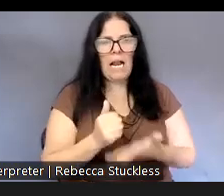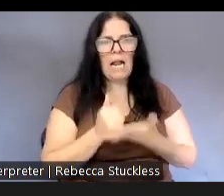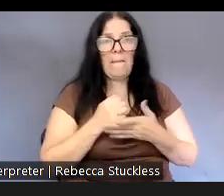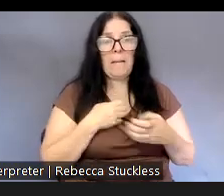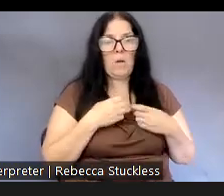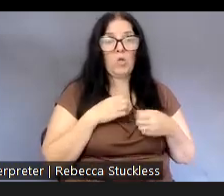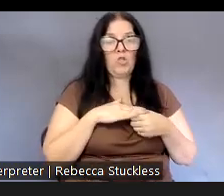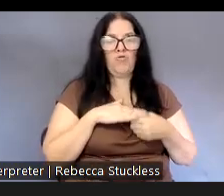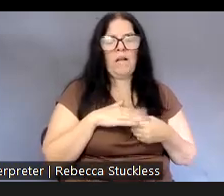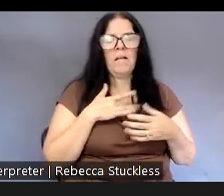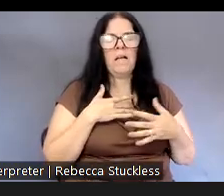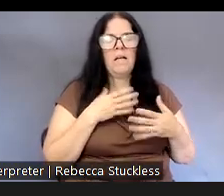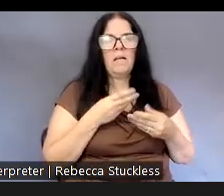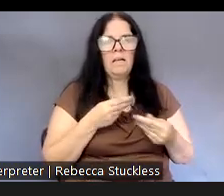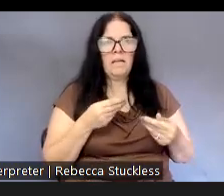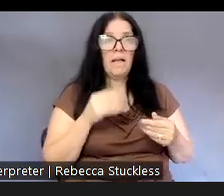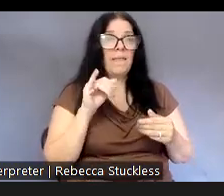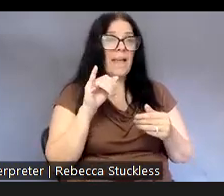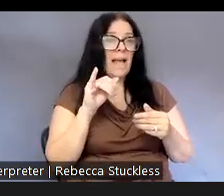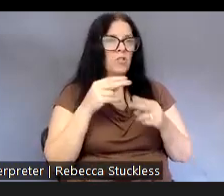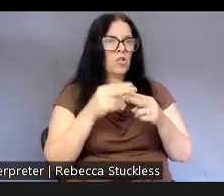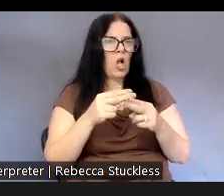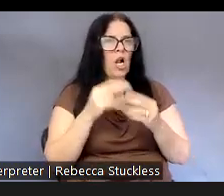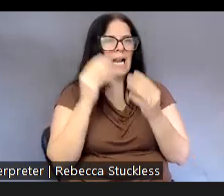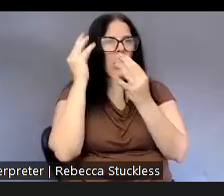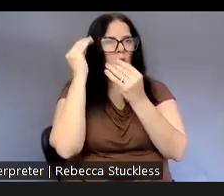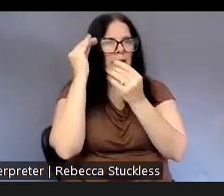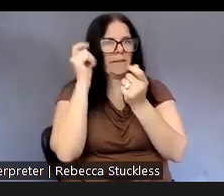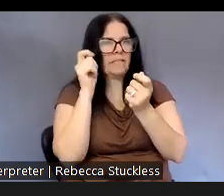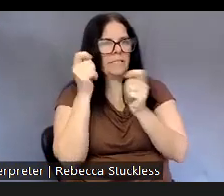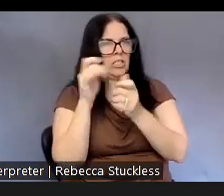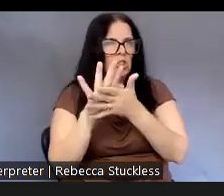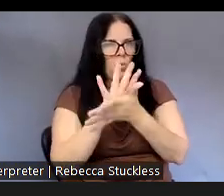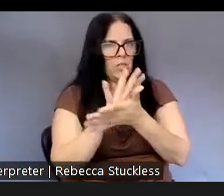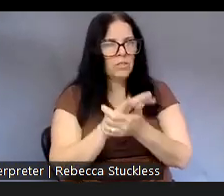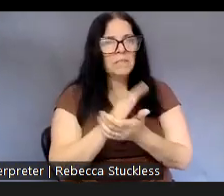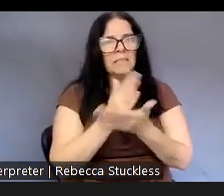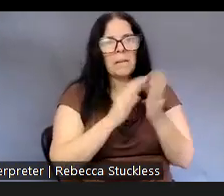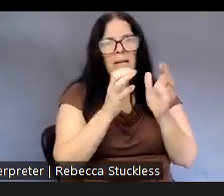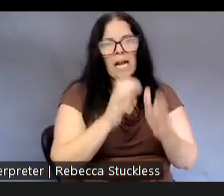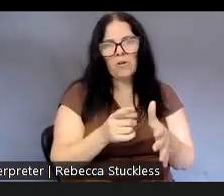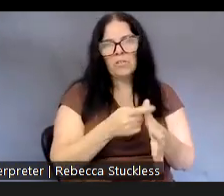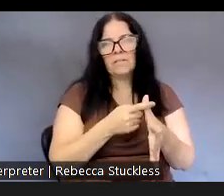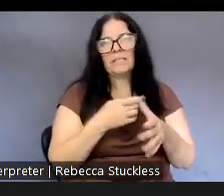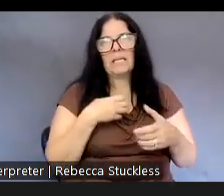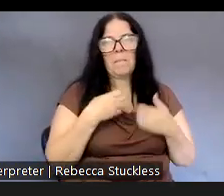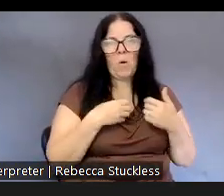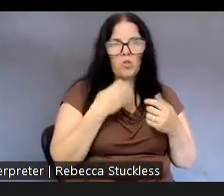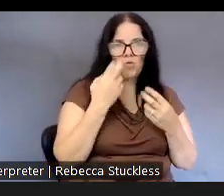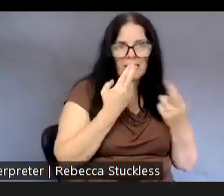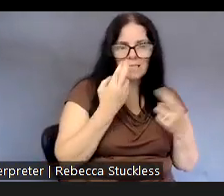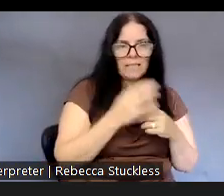Those kinds of thoughts are called cognitive distortions. And some examples of categories of cognitive distortions are